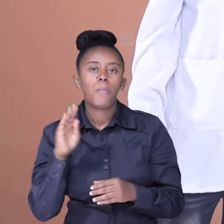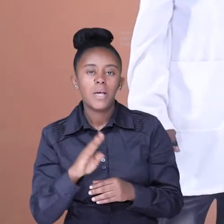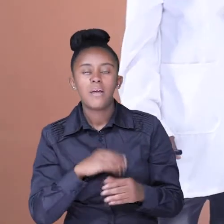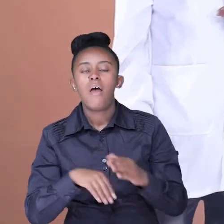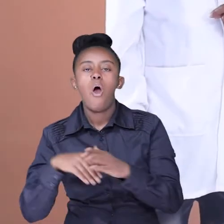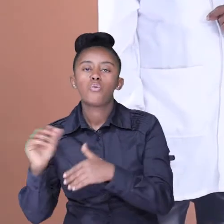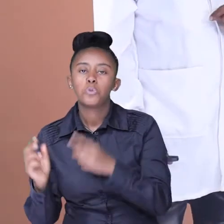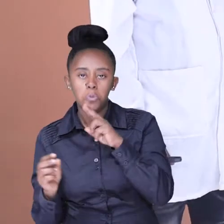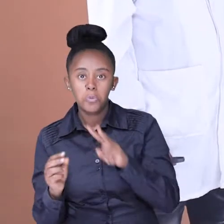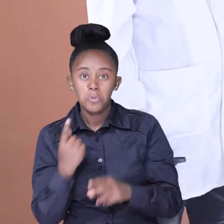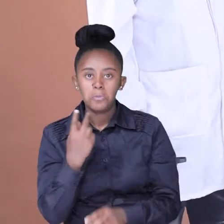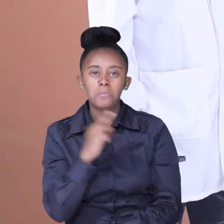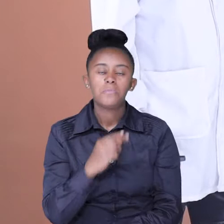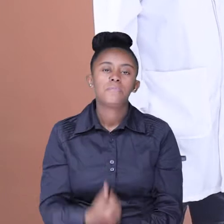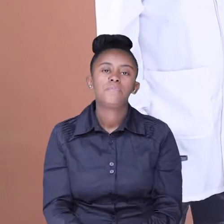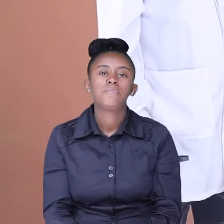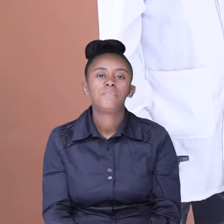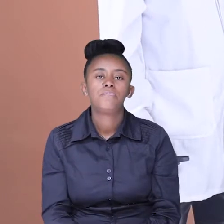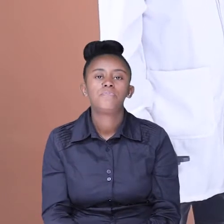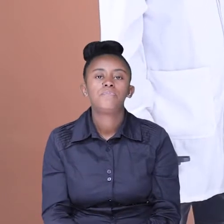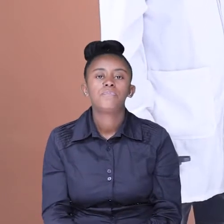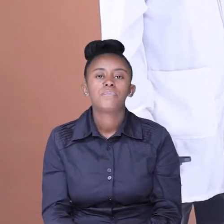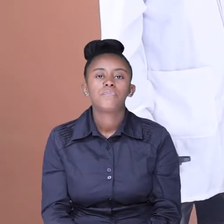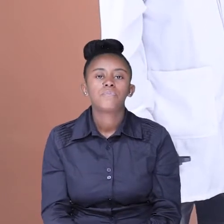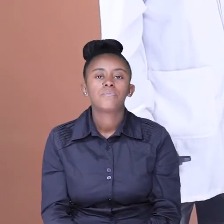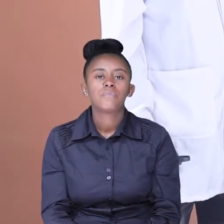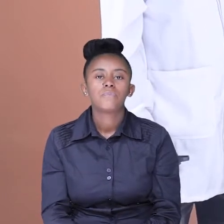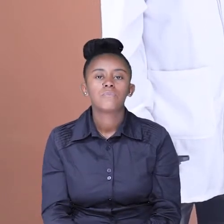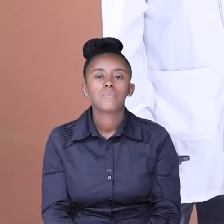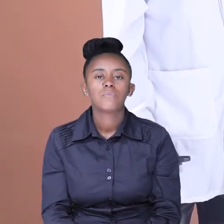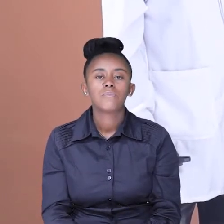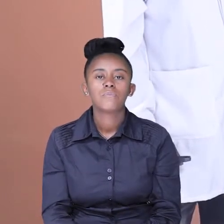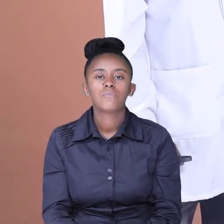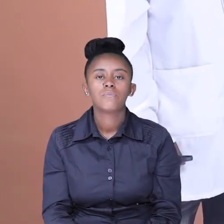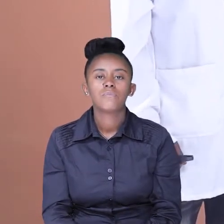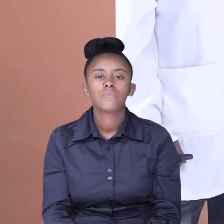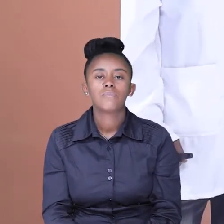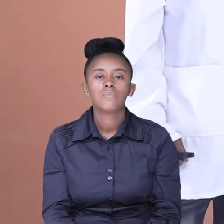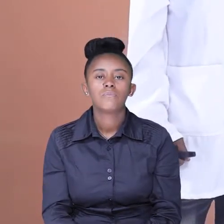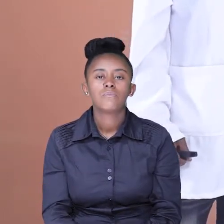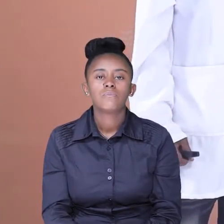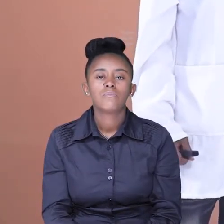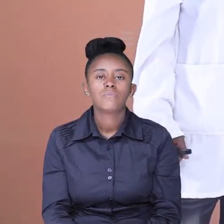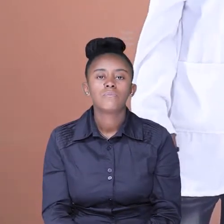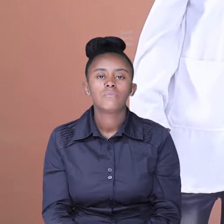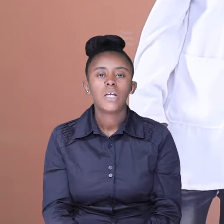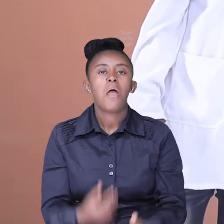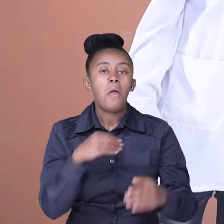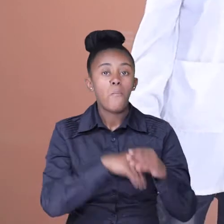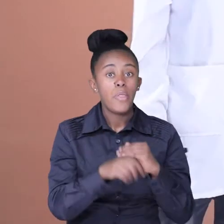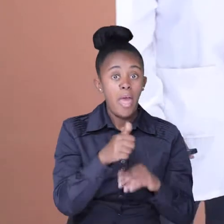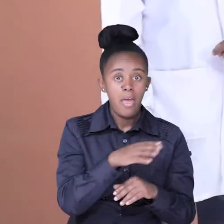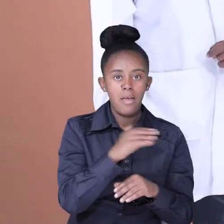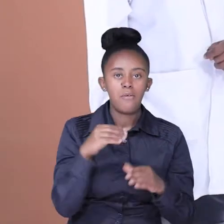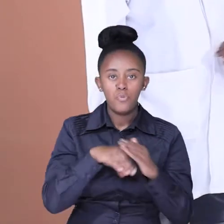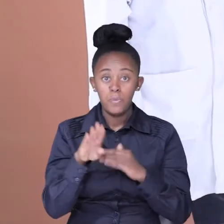output. Here there is 0 in input A and input B is also